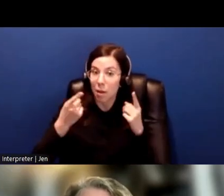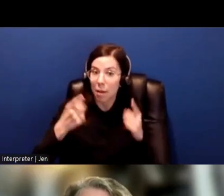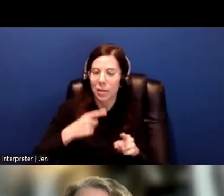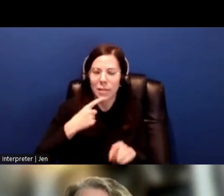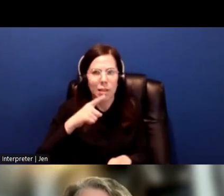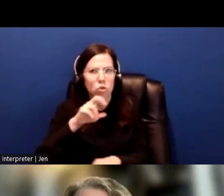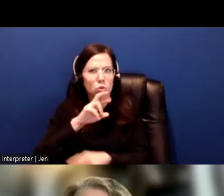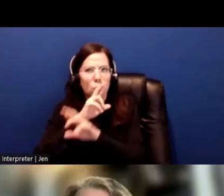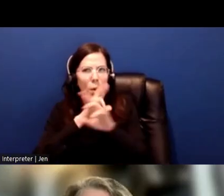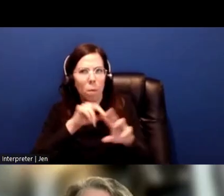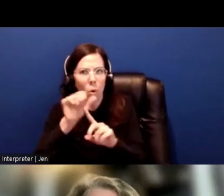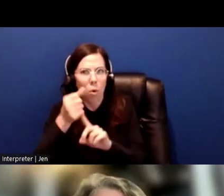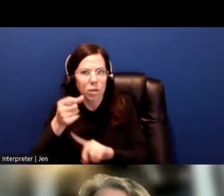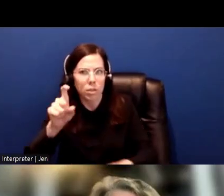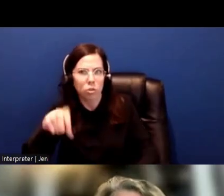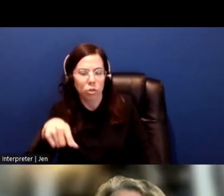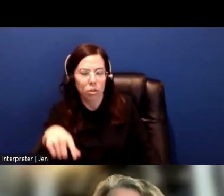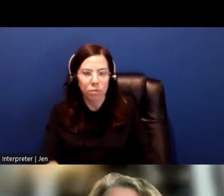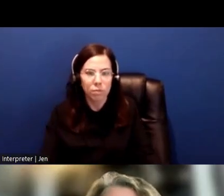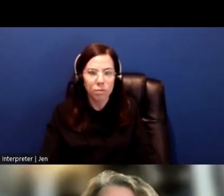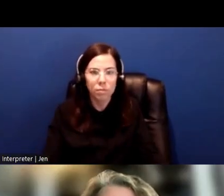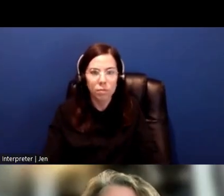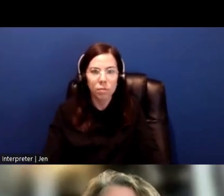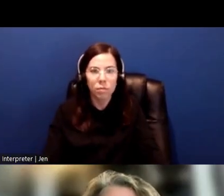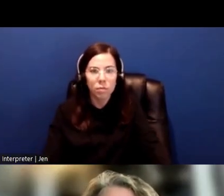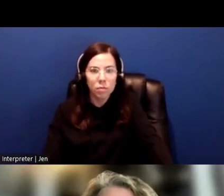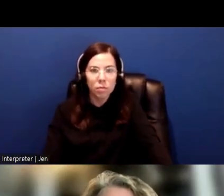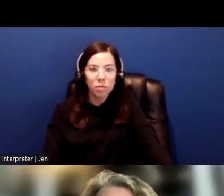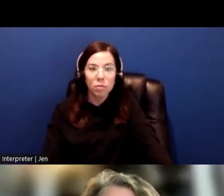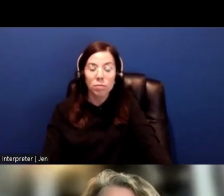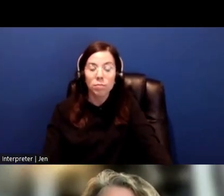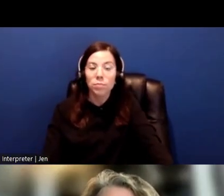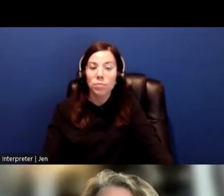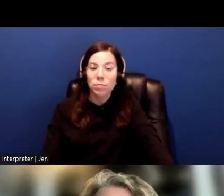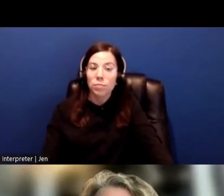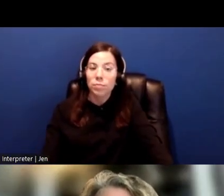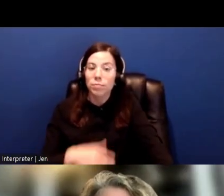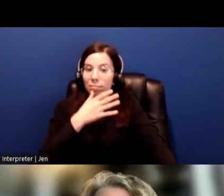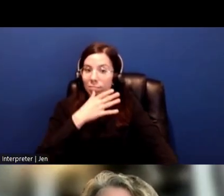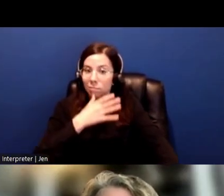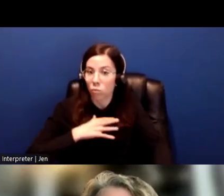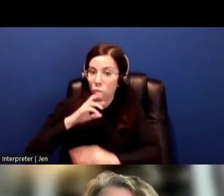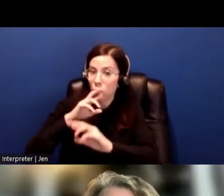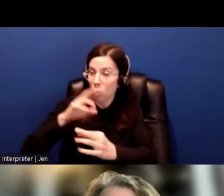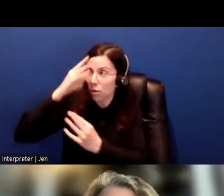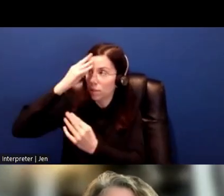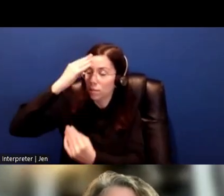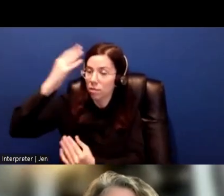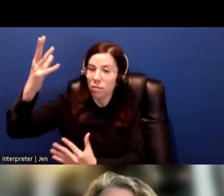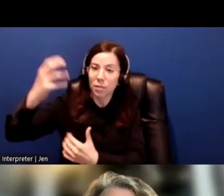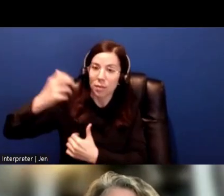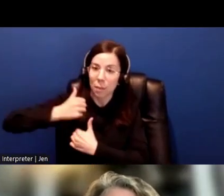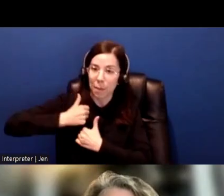should report the incident. She reports the incident to military police.